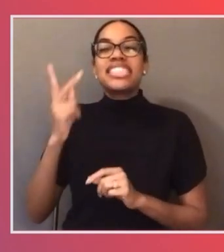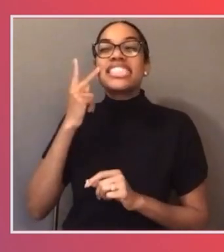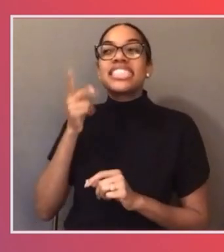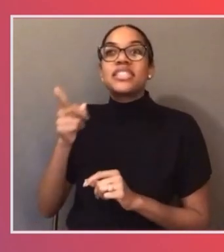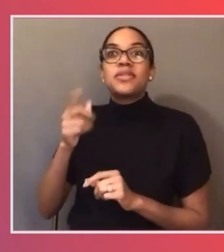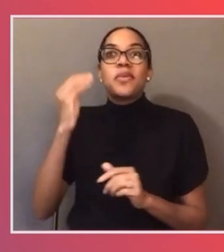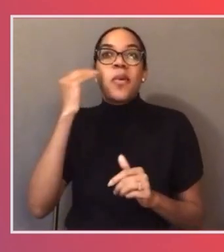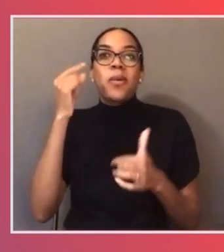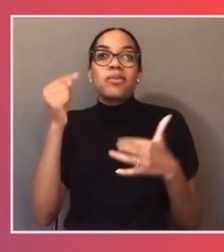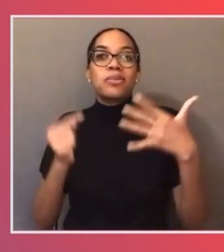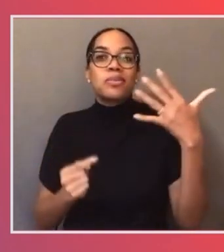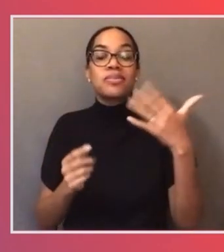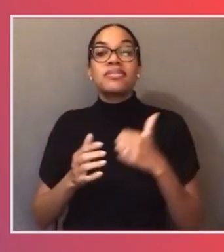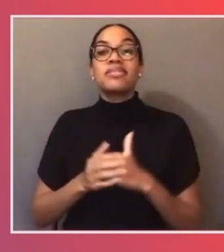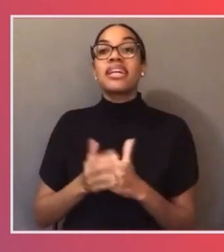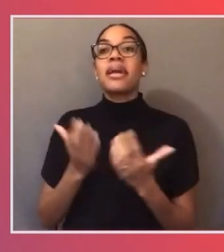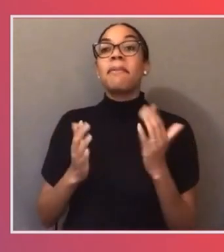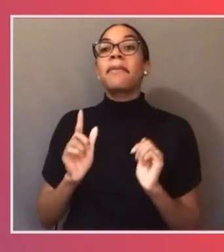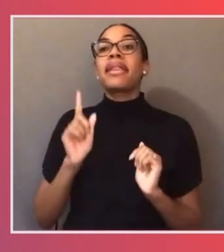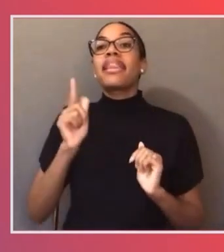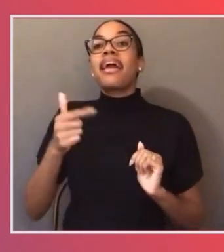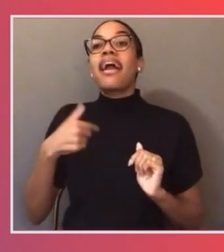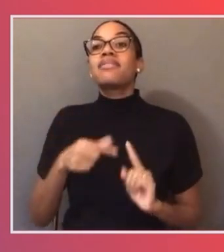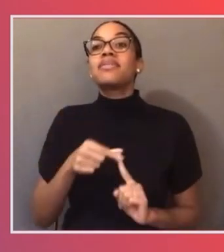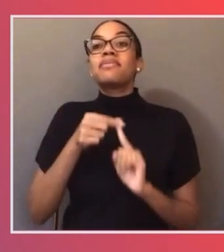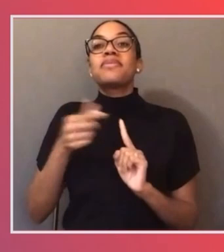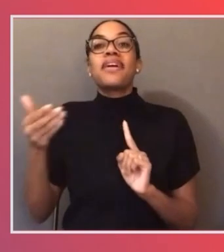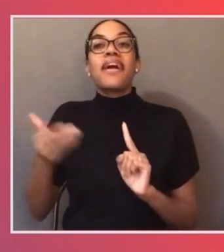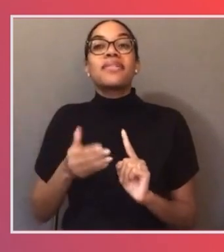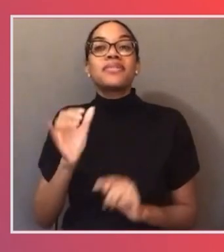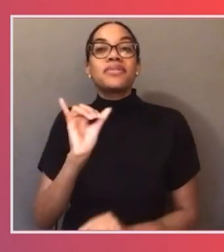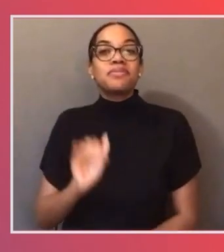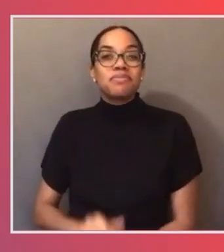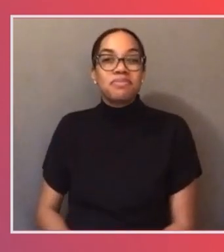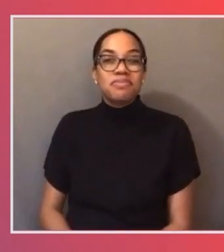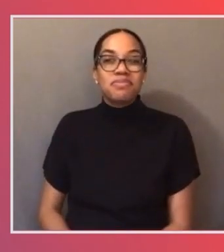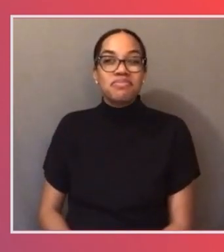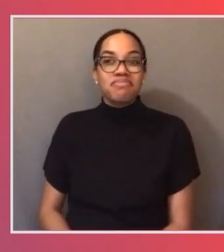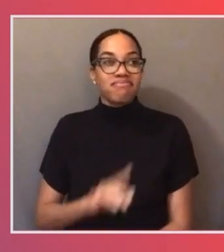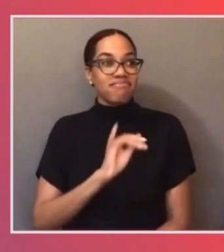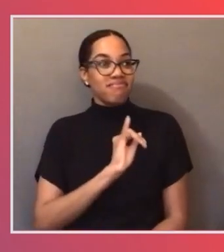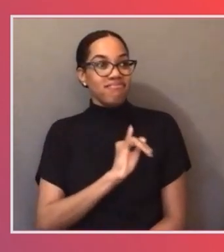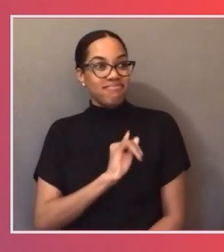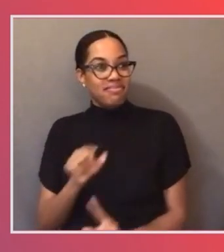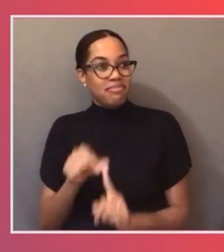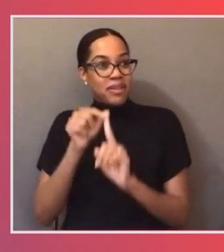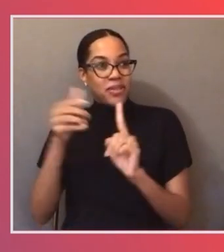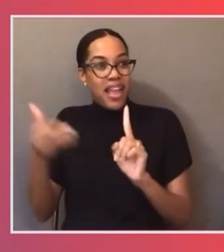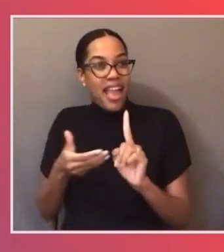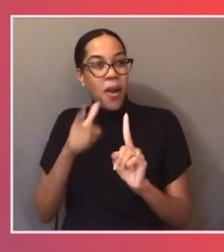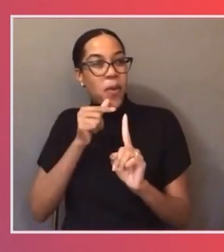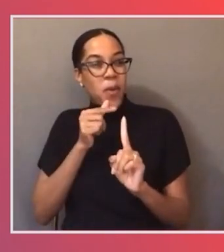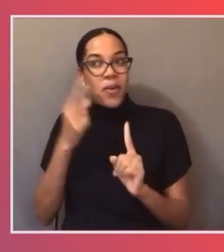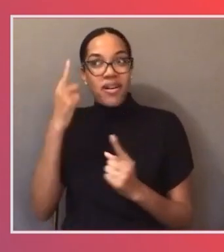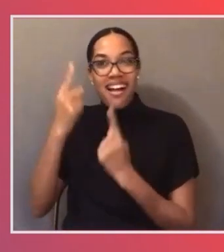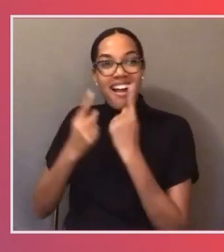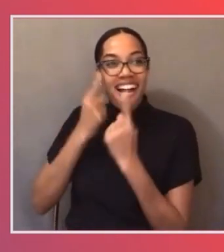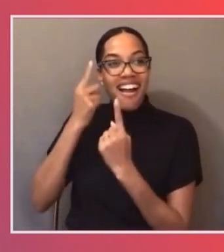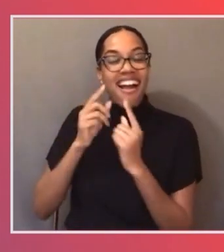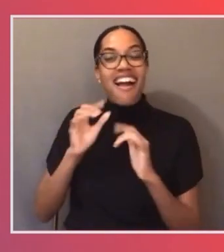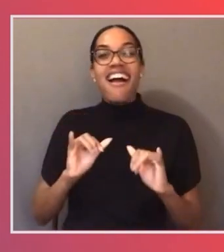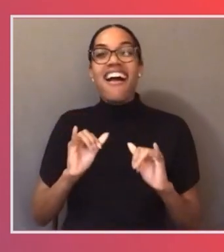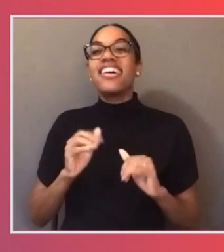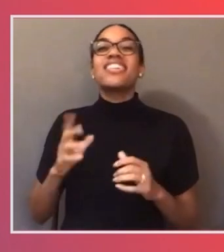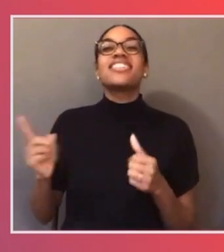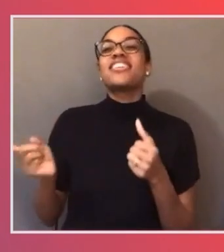intriguing. I wonder who that could be. All right, let's bring in our first Avenger. Zoe Saldana.